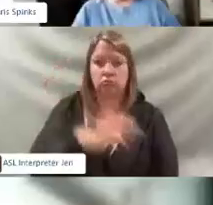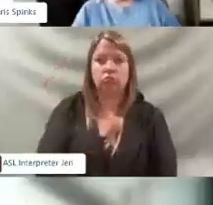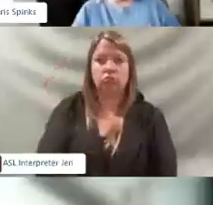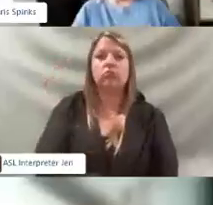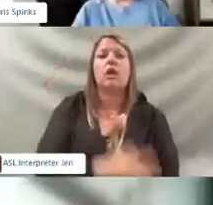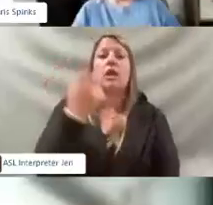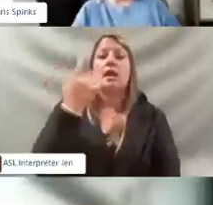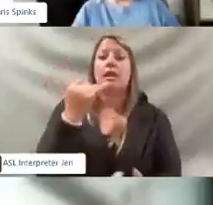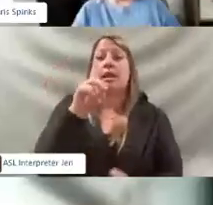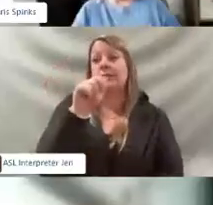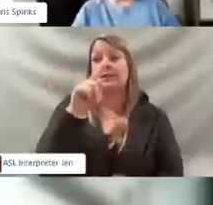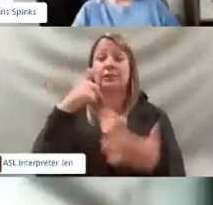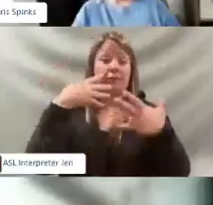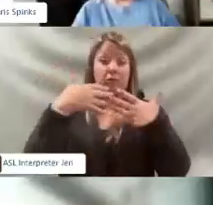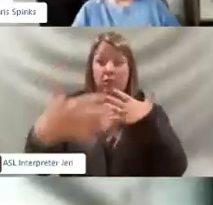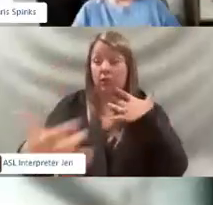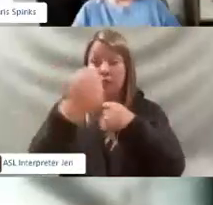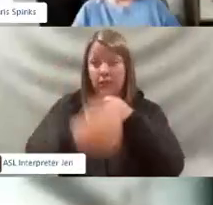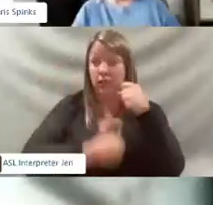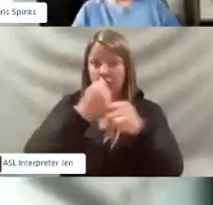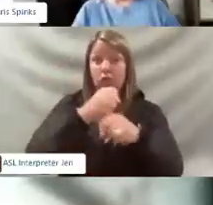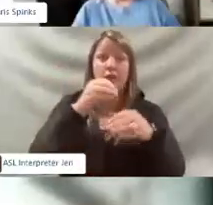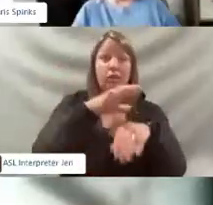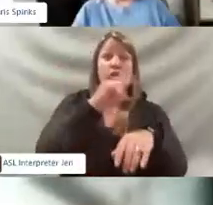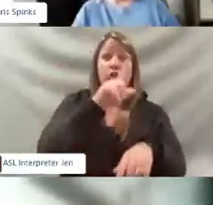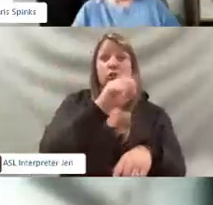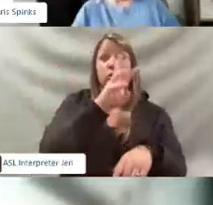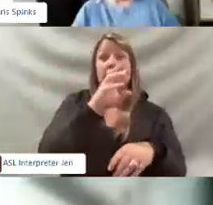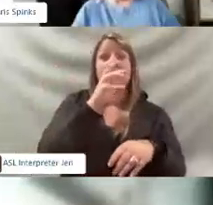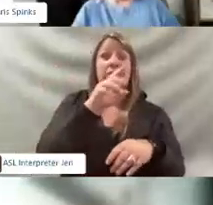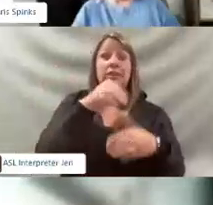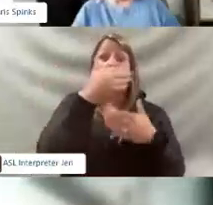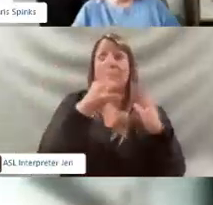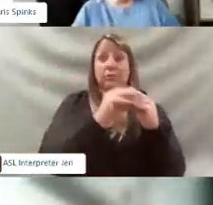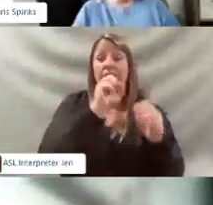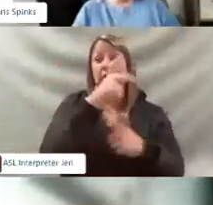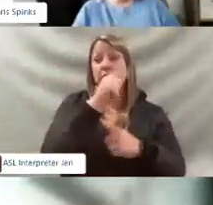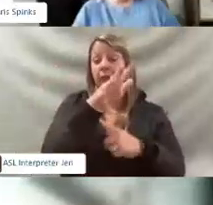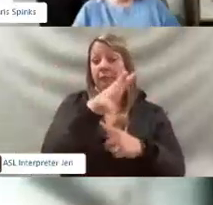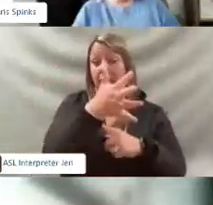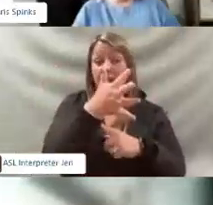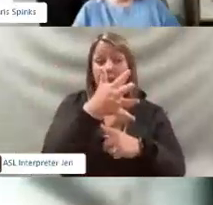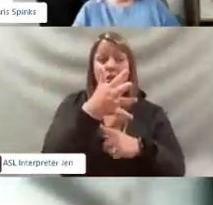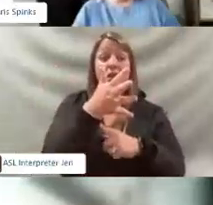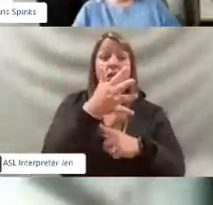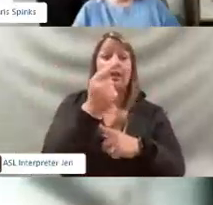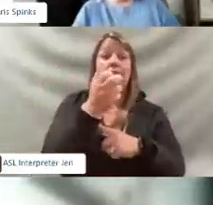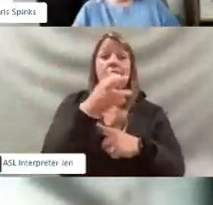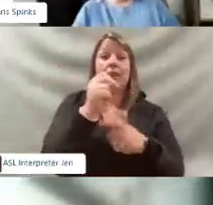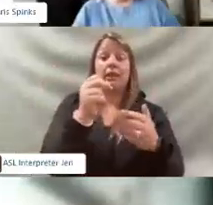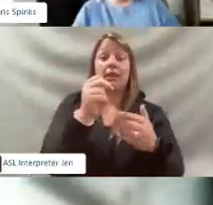the upcoming dates for the rest of the year and early 2026, our next meeting is September 5th. And then in